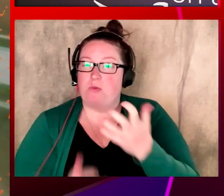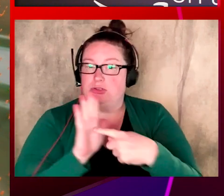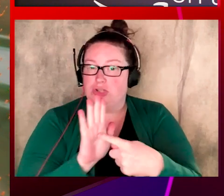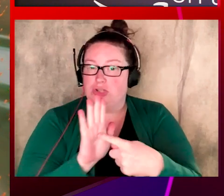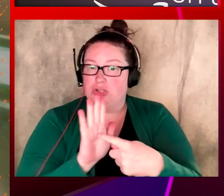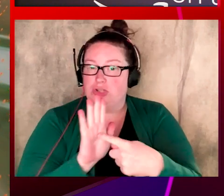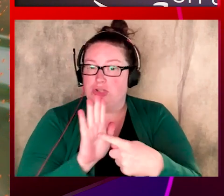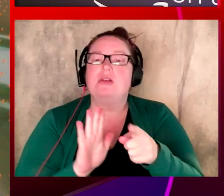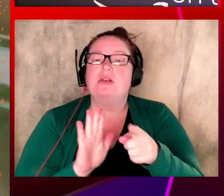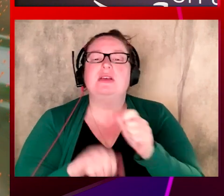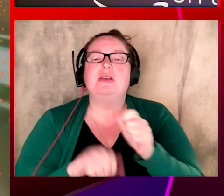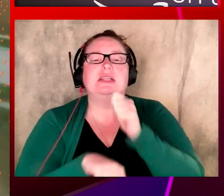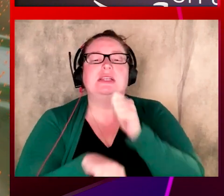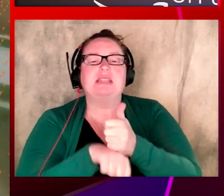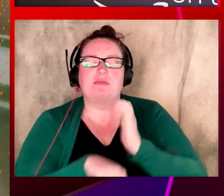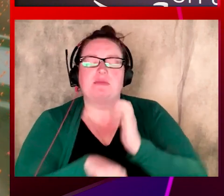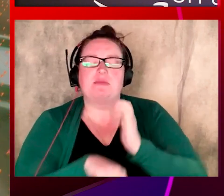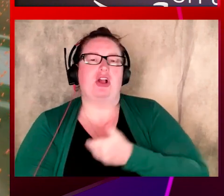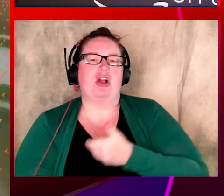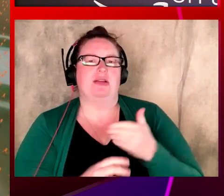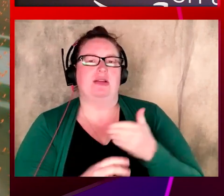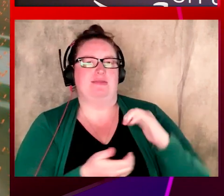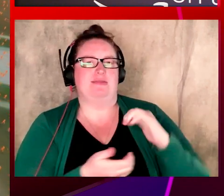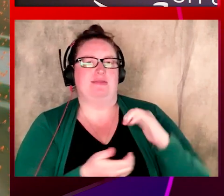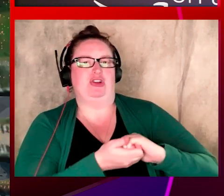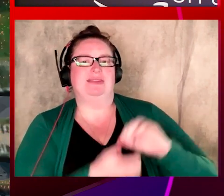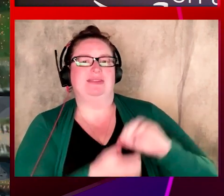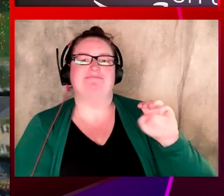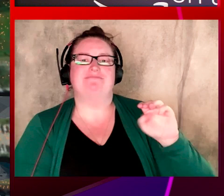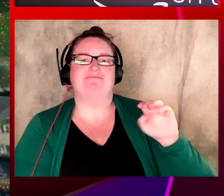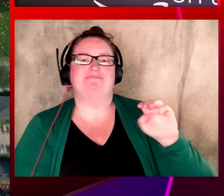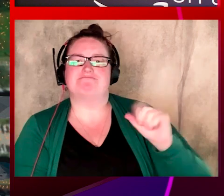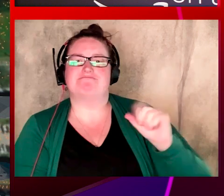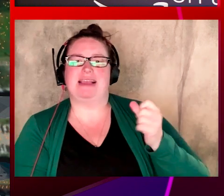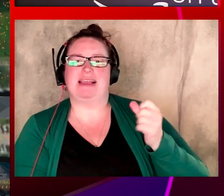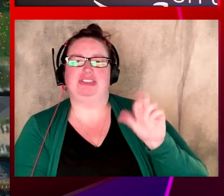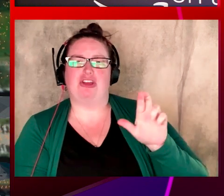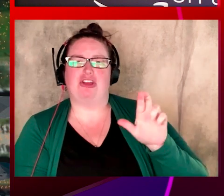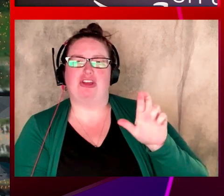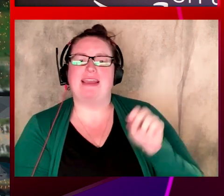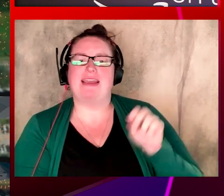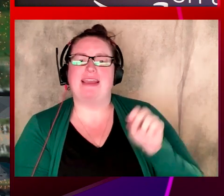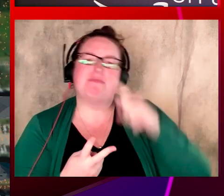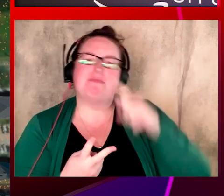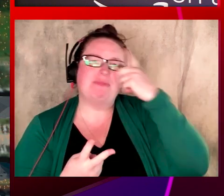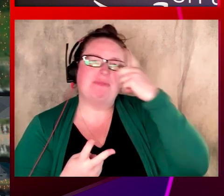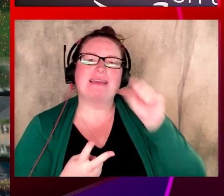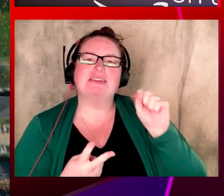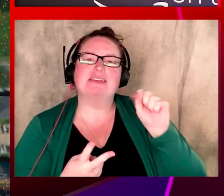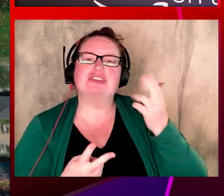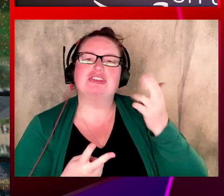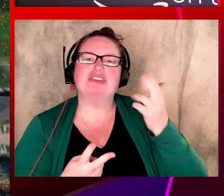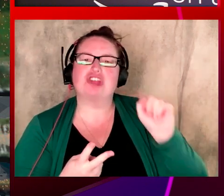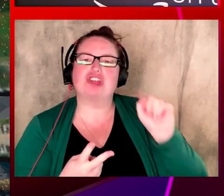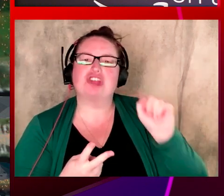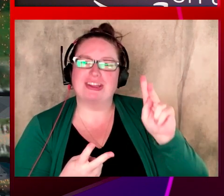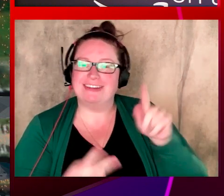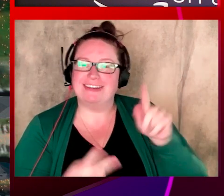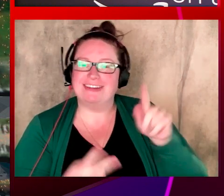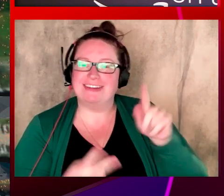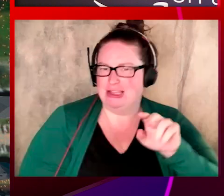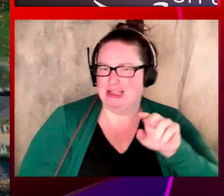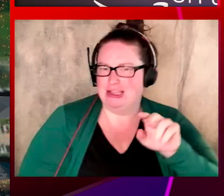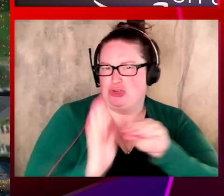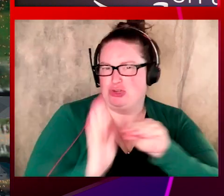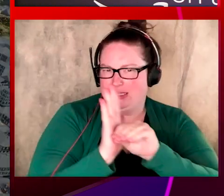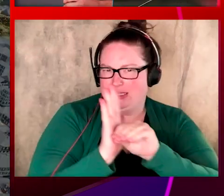put together by our partners here. This is Maxar and Black Shark. So we did in New Orleans. Very similar here. I love New Orleans. In this particular one, it's a bit of